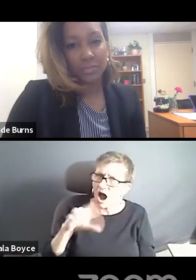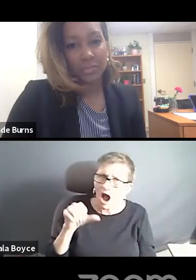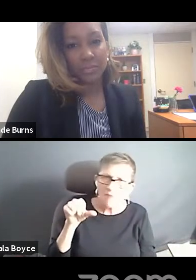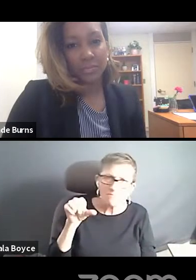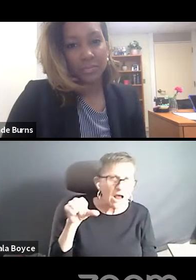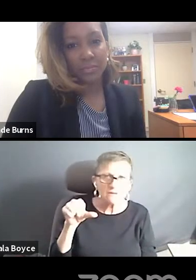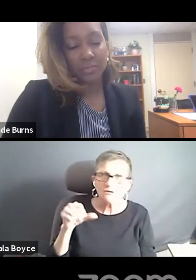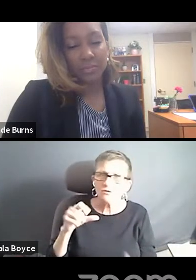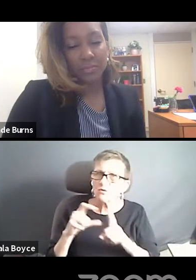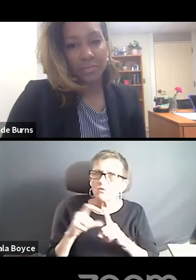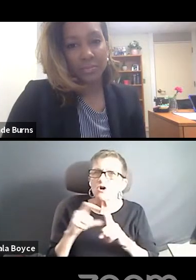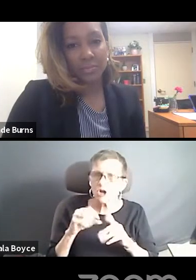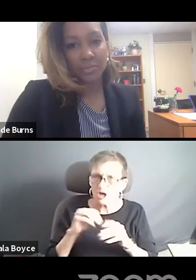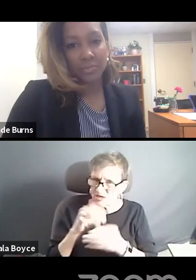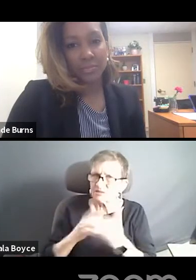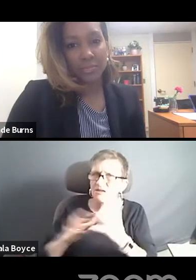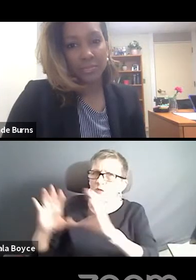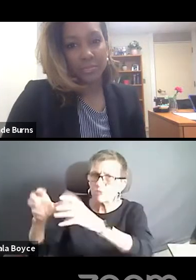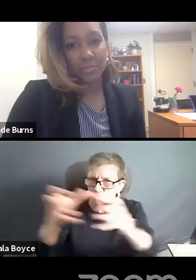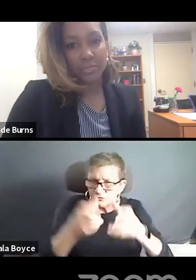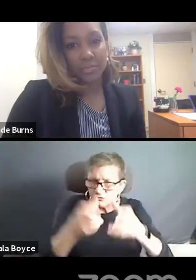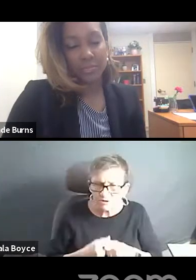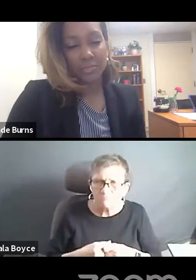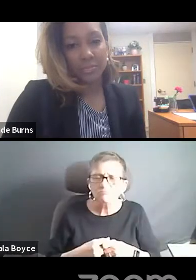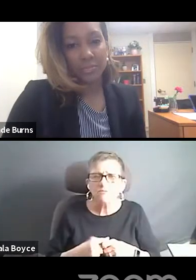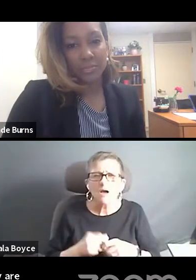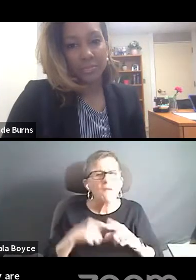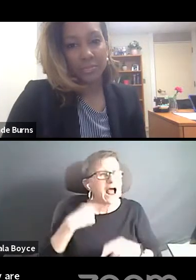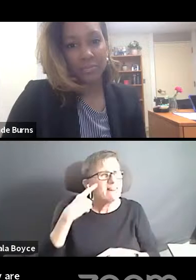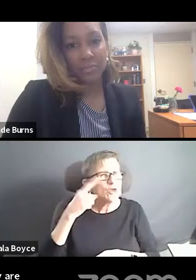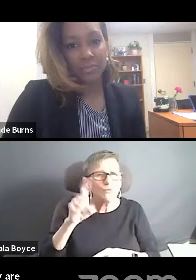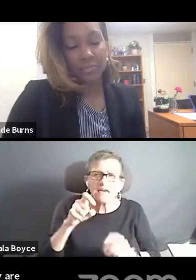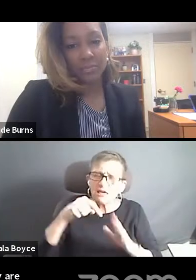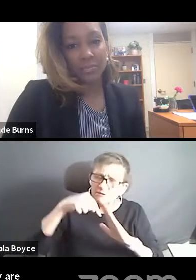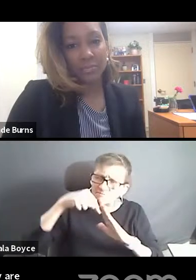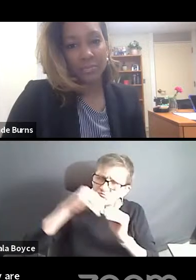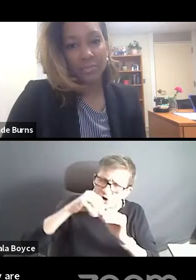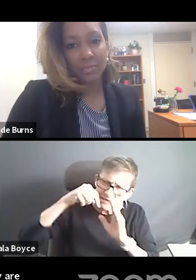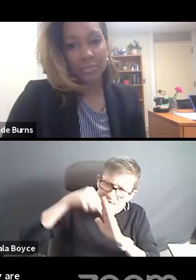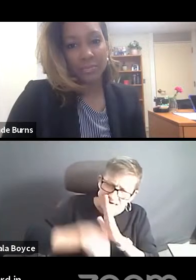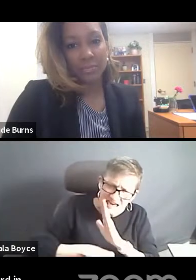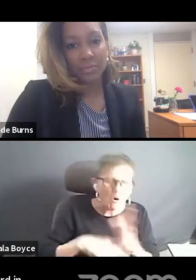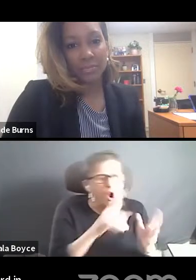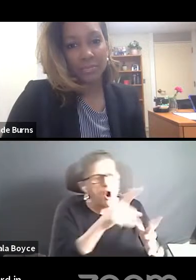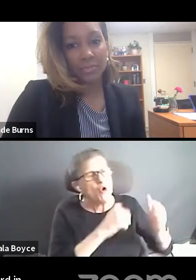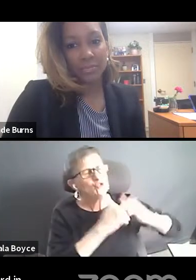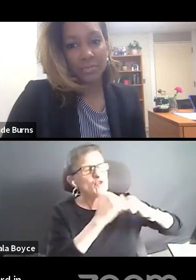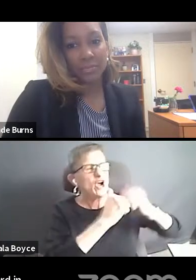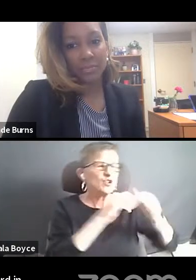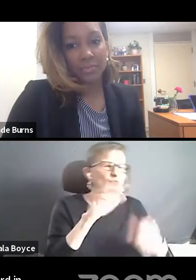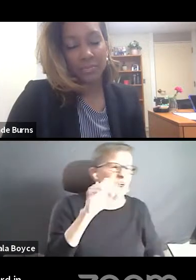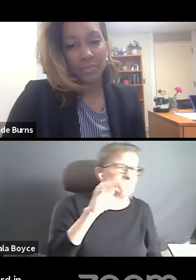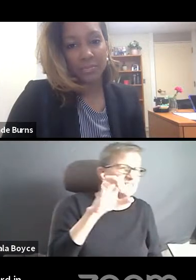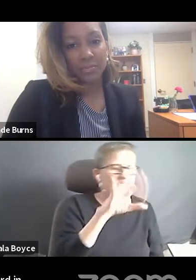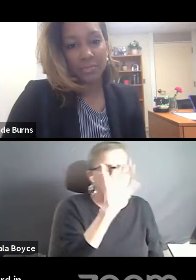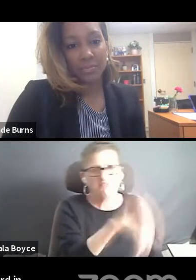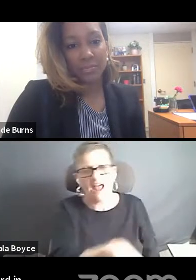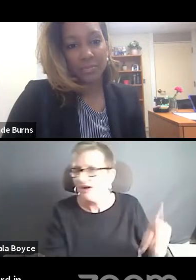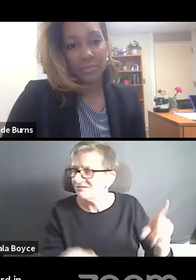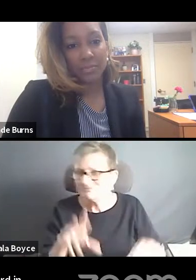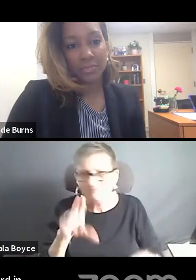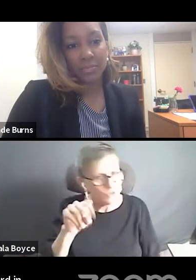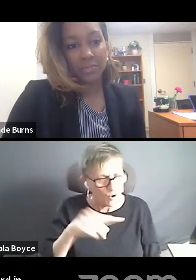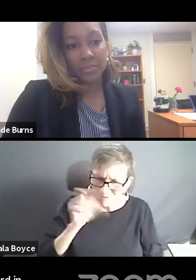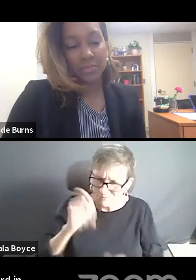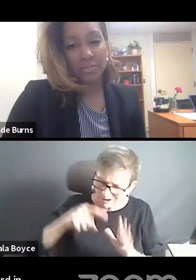in certain circles. But I think you need to go deeper than just saying it's structural racism, that's what it is. You have to dive in and